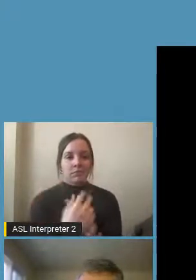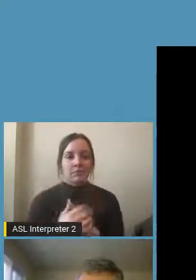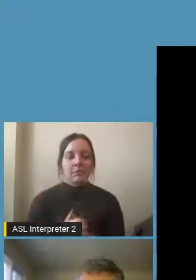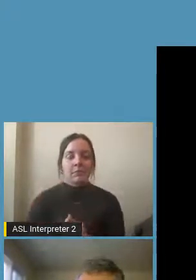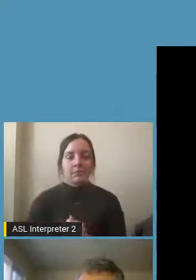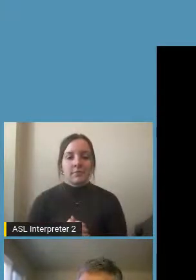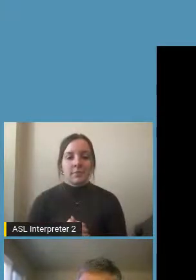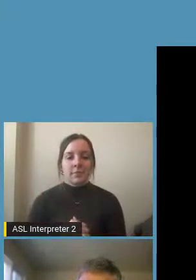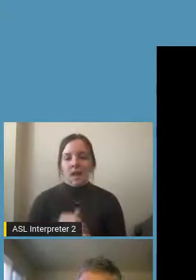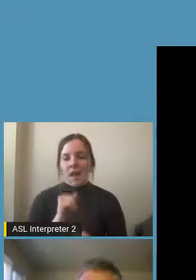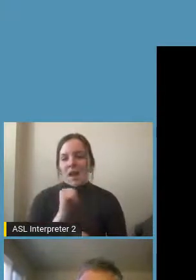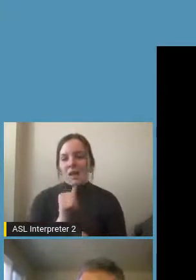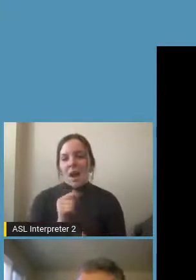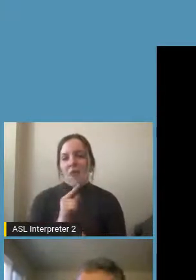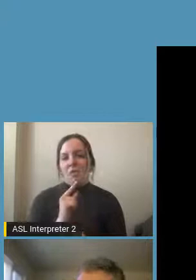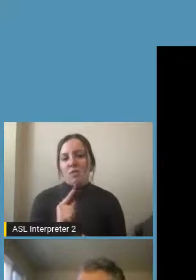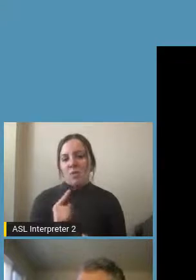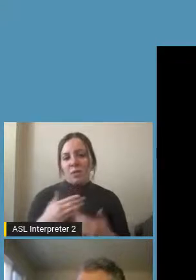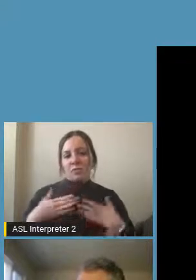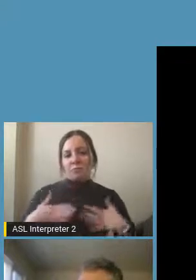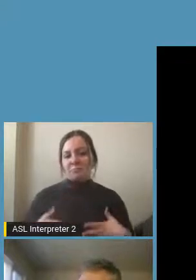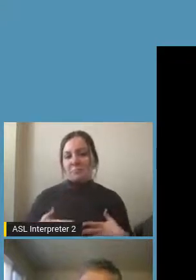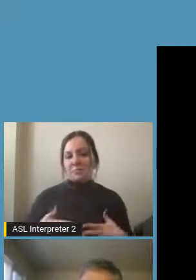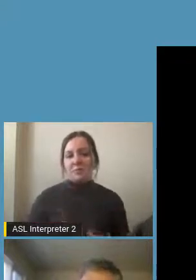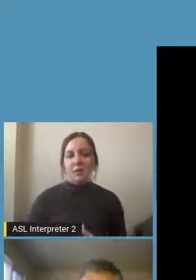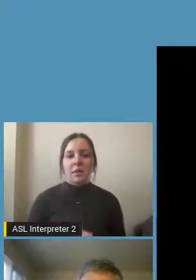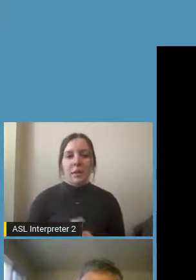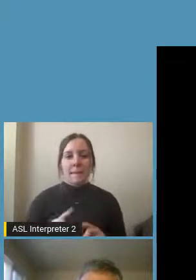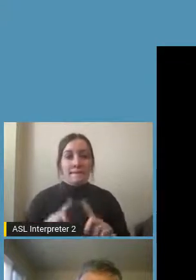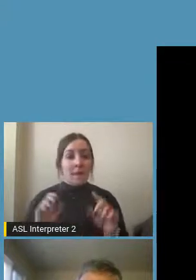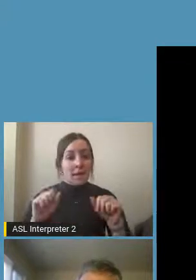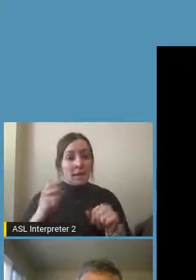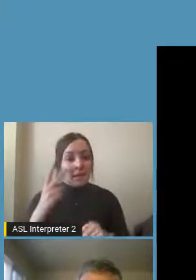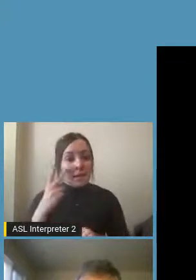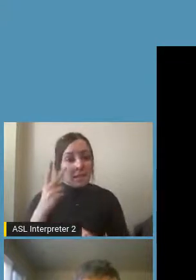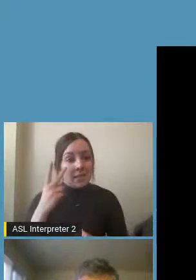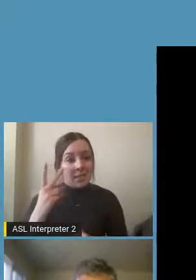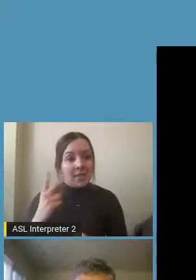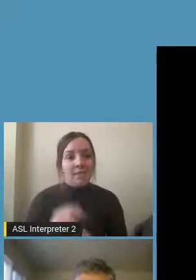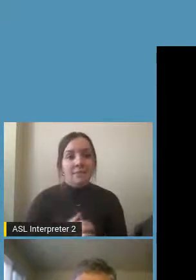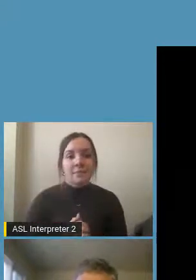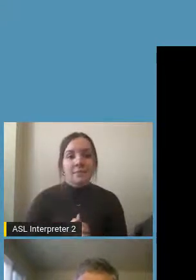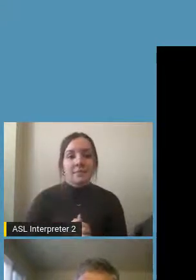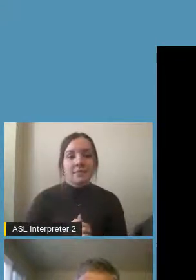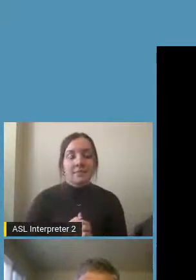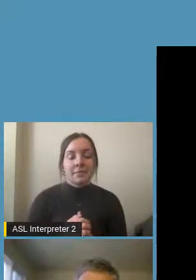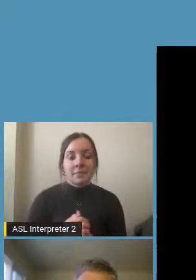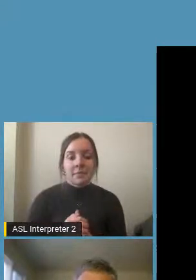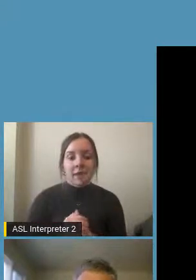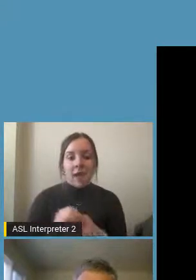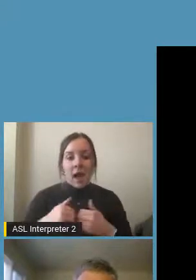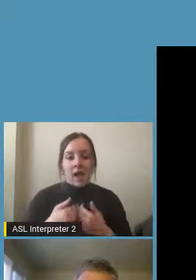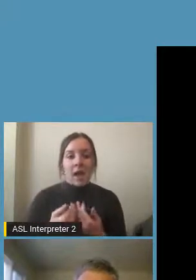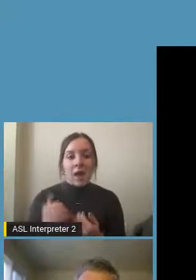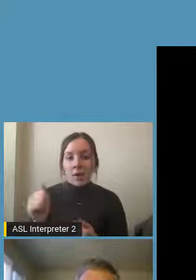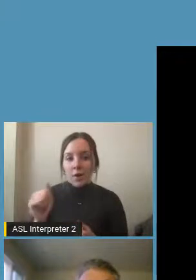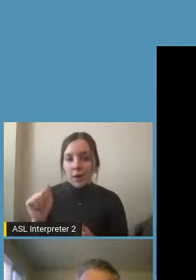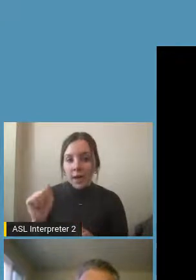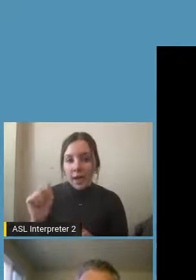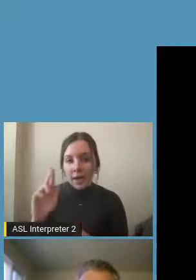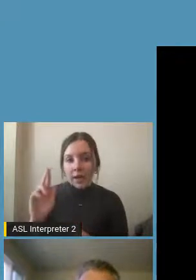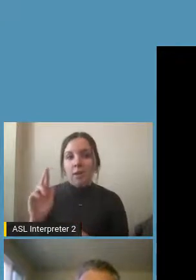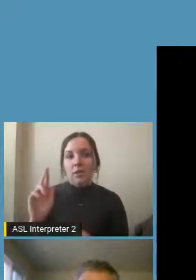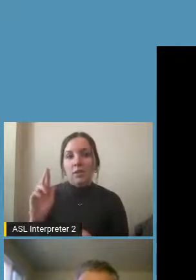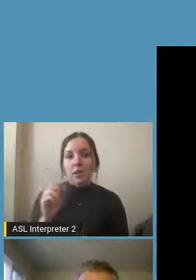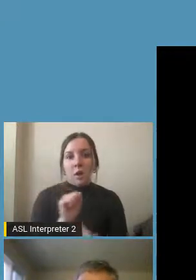actual spacesuit. There's a different spacesuit, but you can see here, this is an augmented reality application where someone through their phone